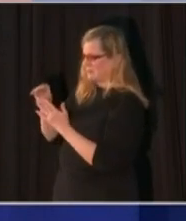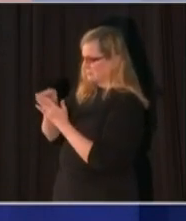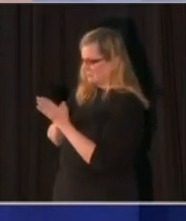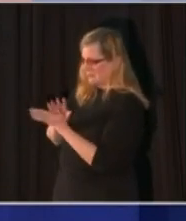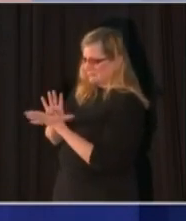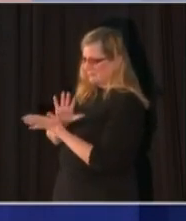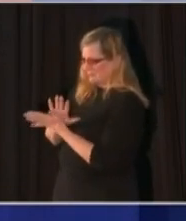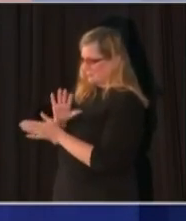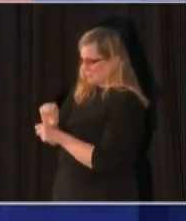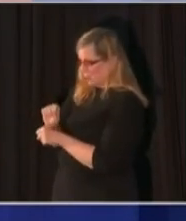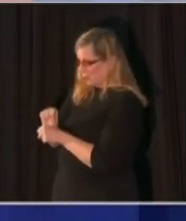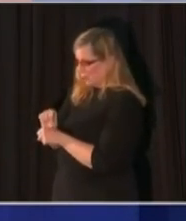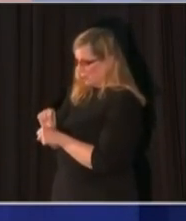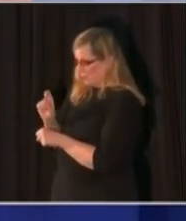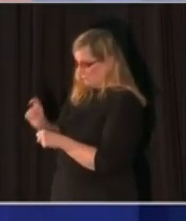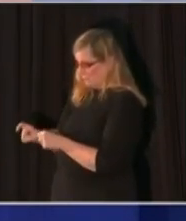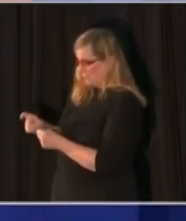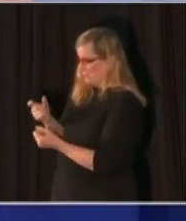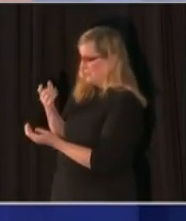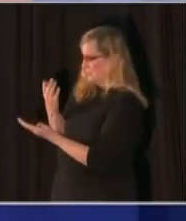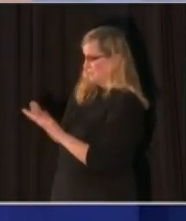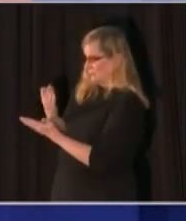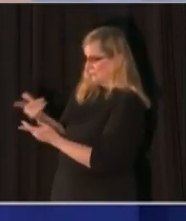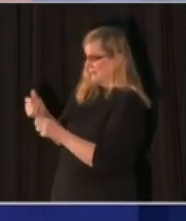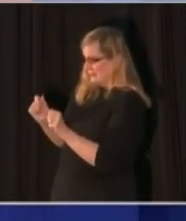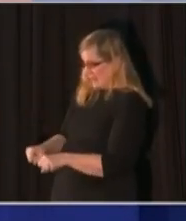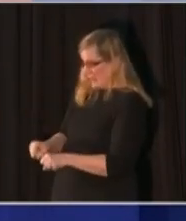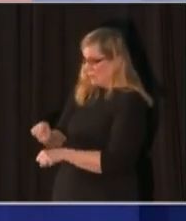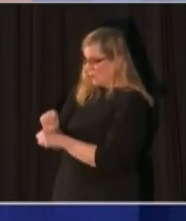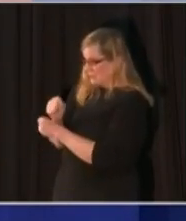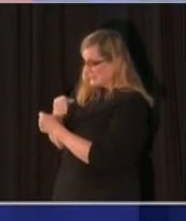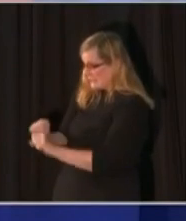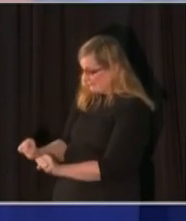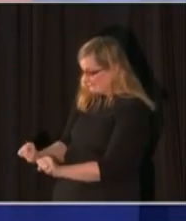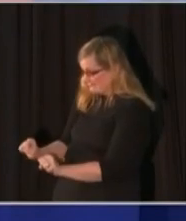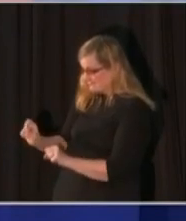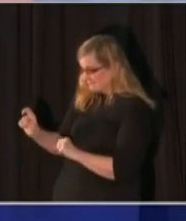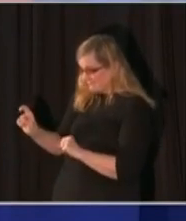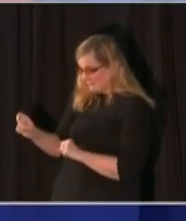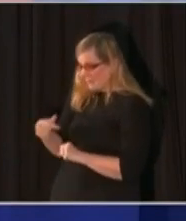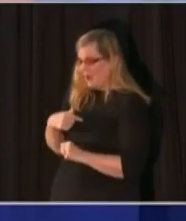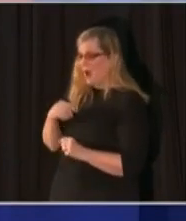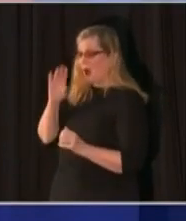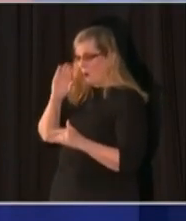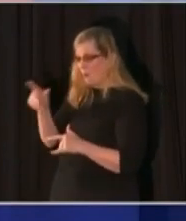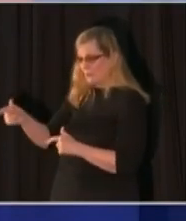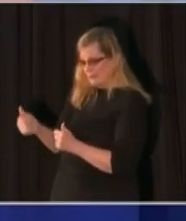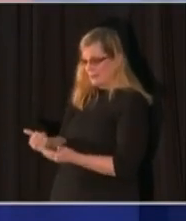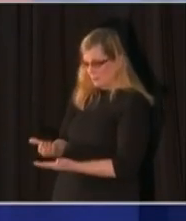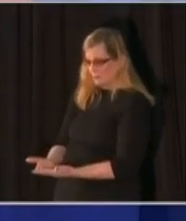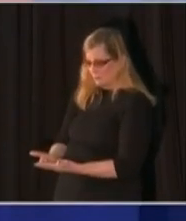can operate safely. And our hope is that they demonstrate that and they get a waiver.